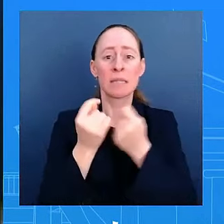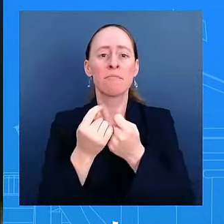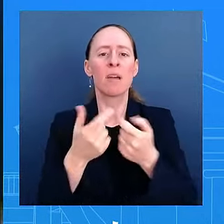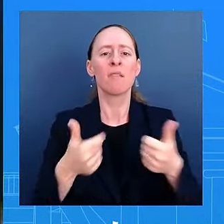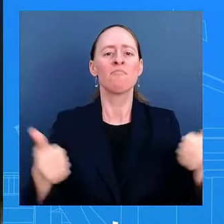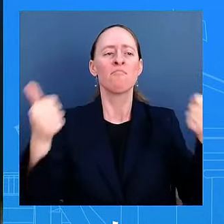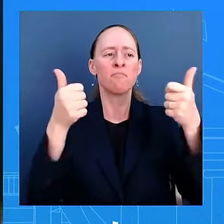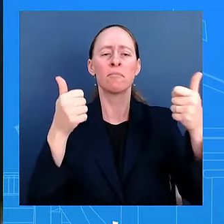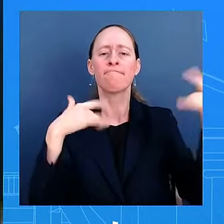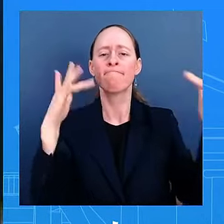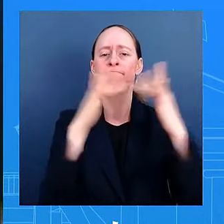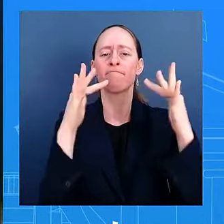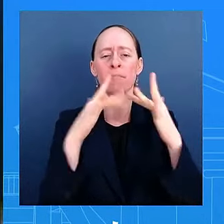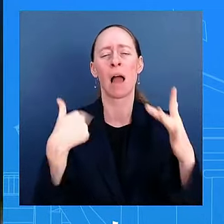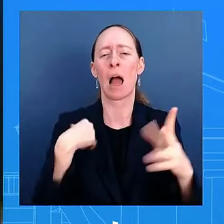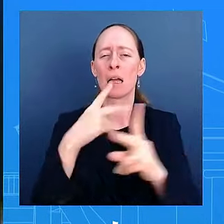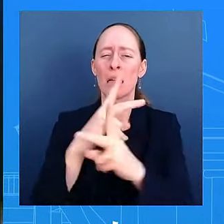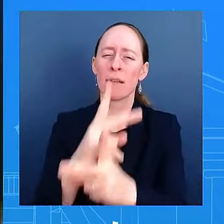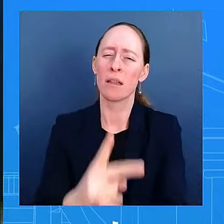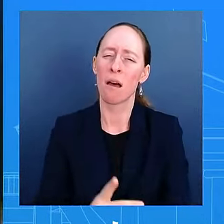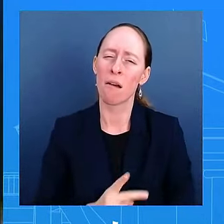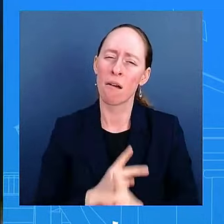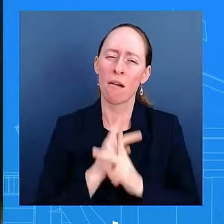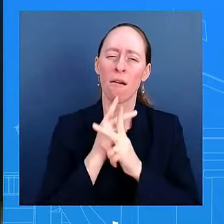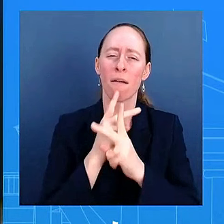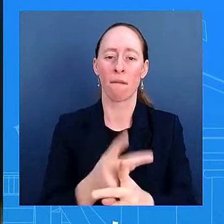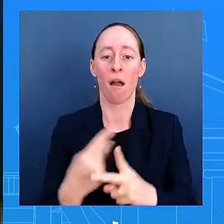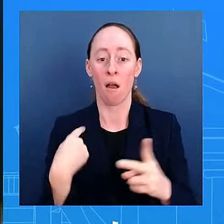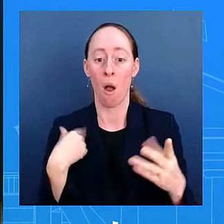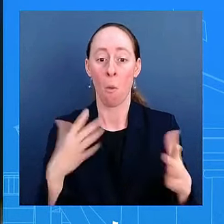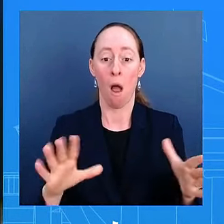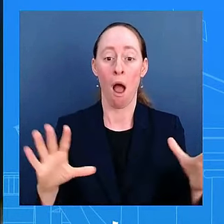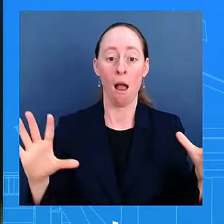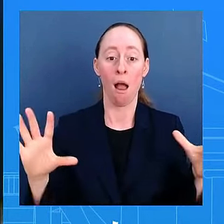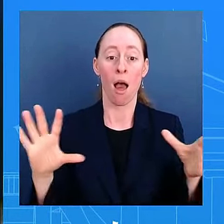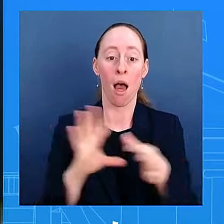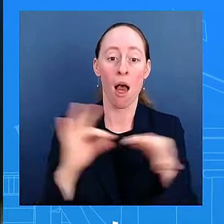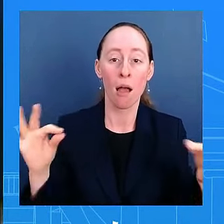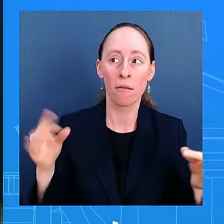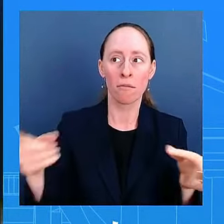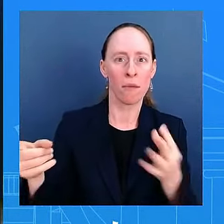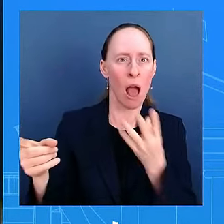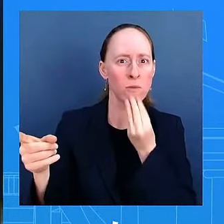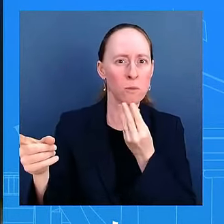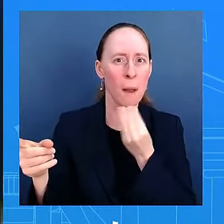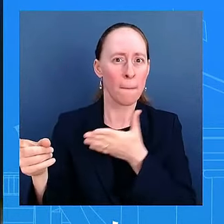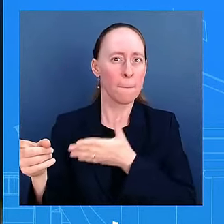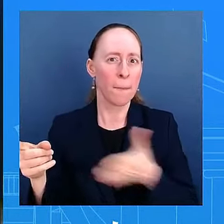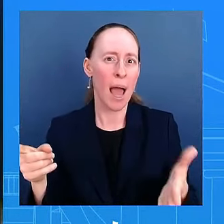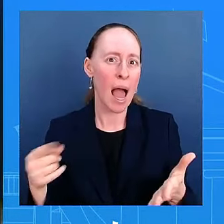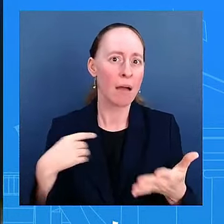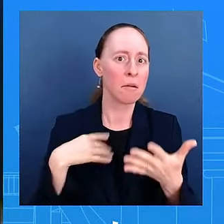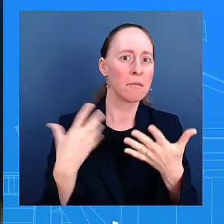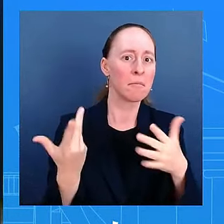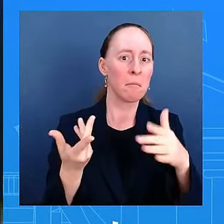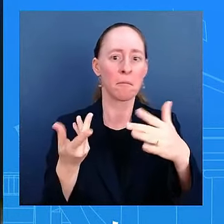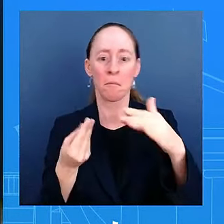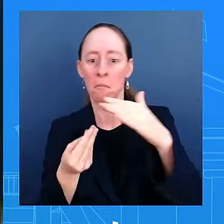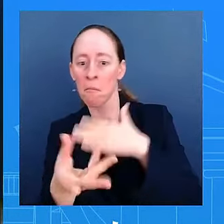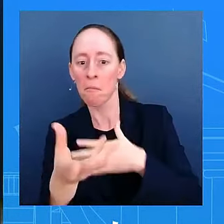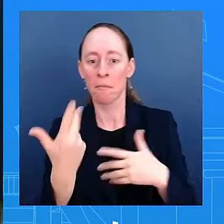here what Israel's going to do or not going to do. And frankly, I'm certainly not going to read that out to the